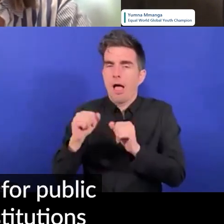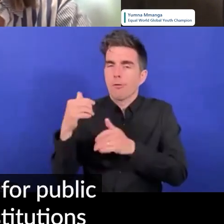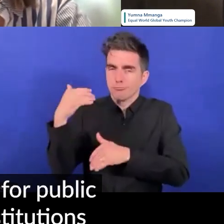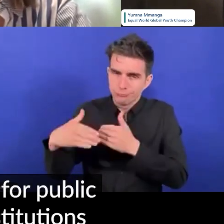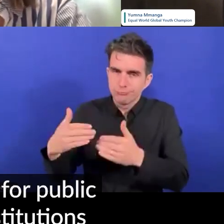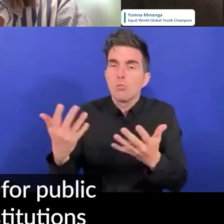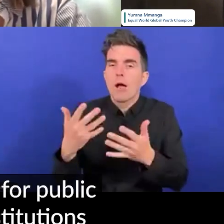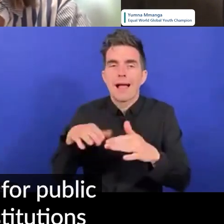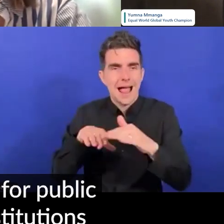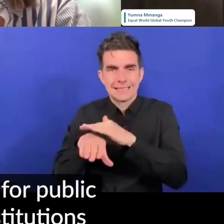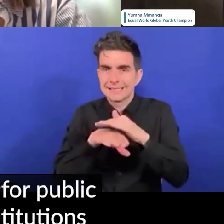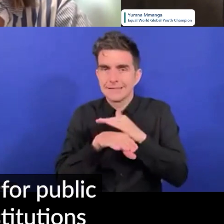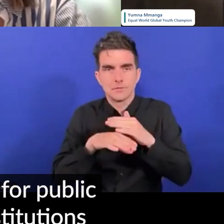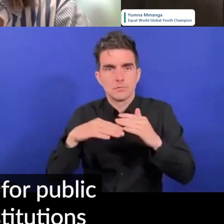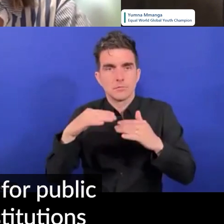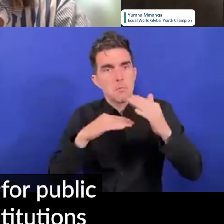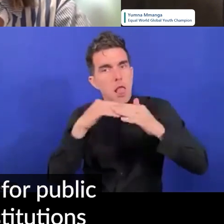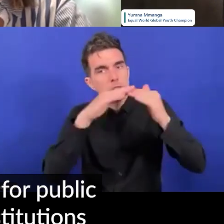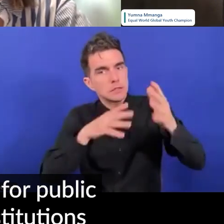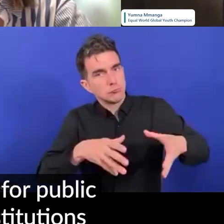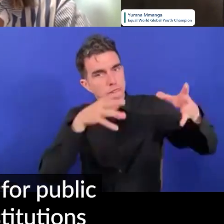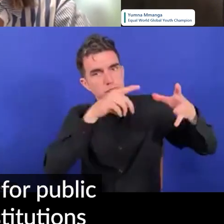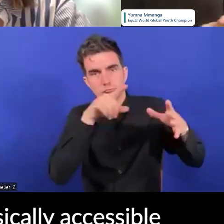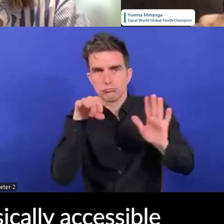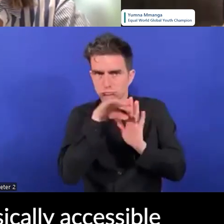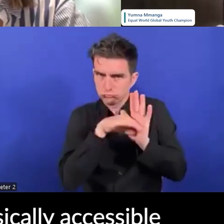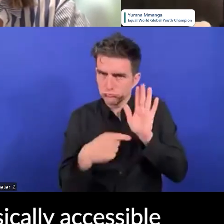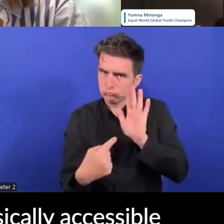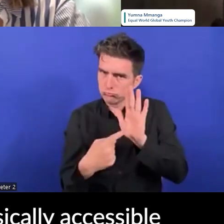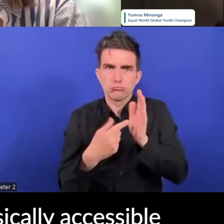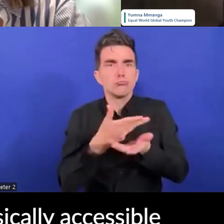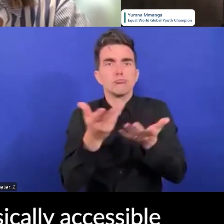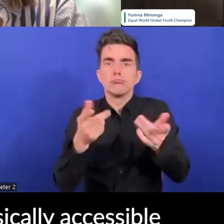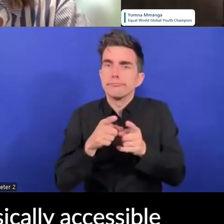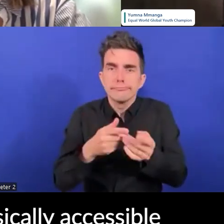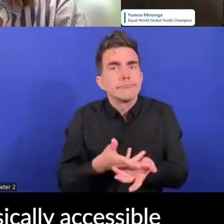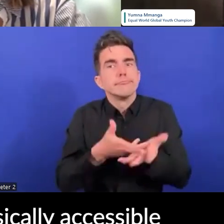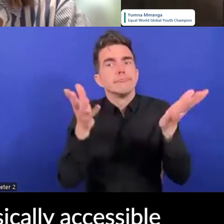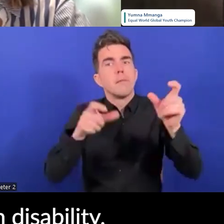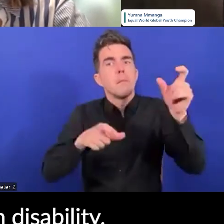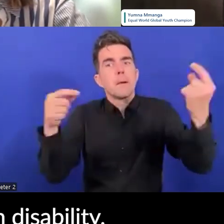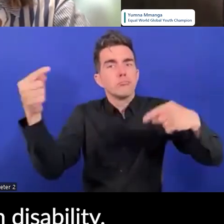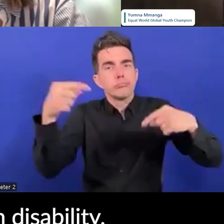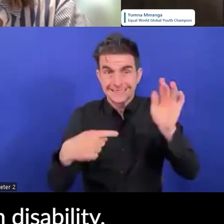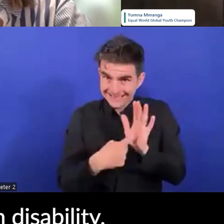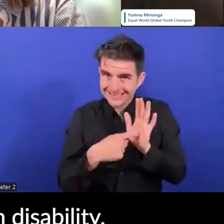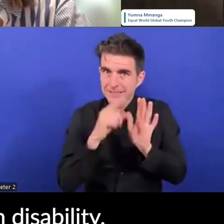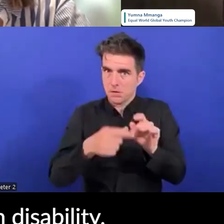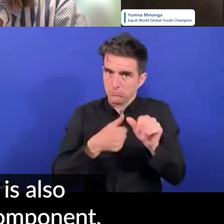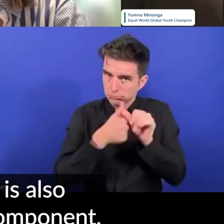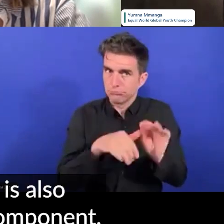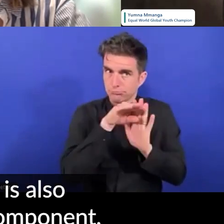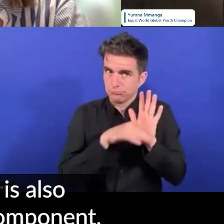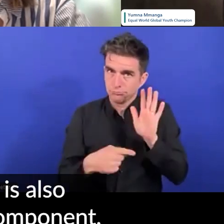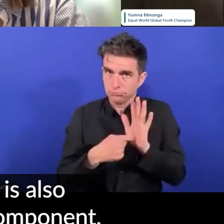for public places and institutions to be accessible, physically accessible for persons with